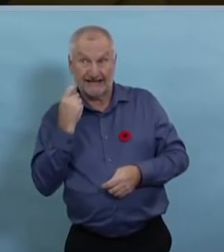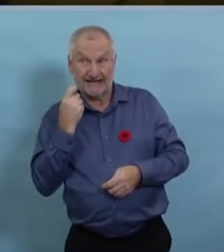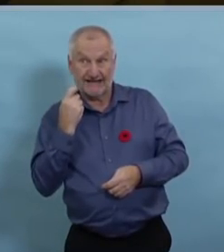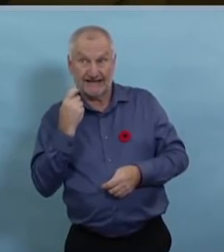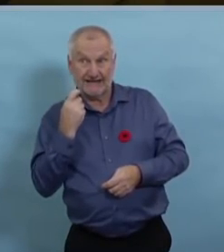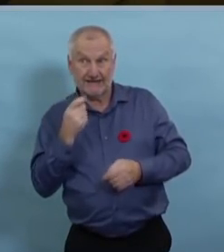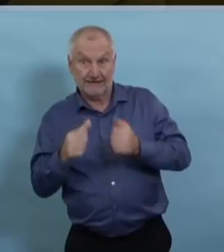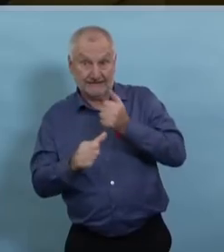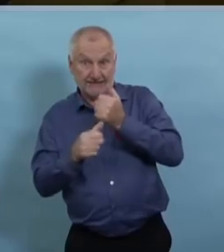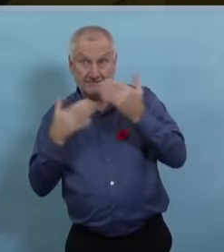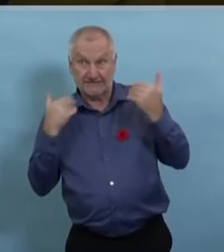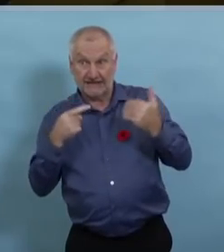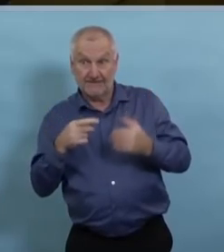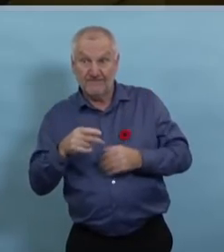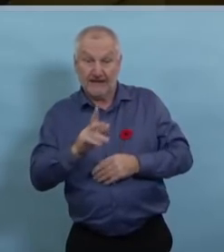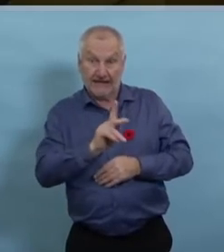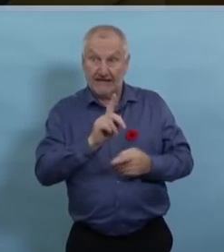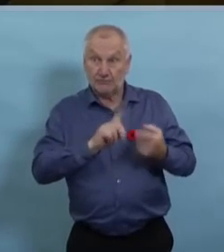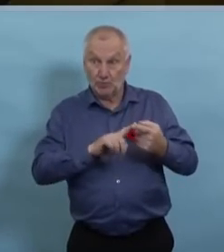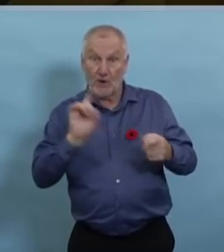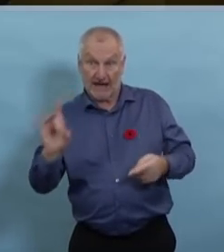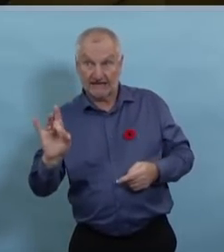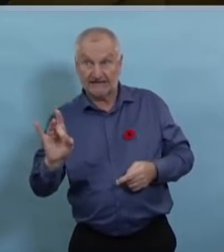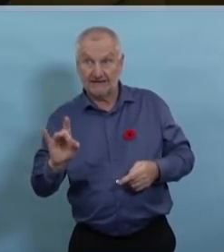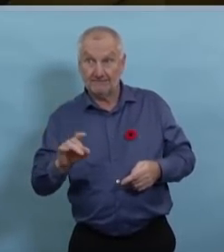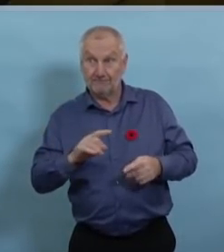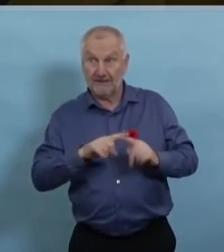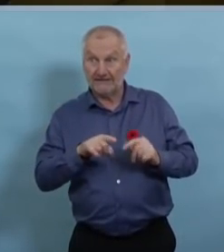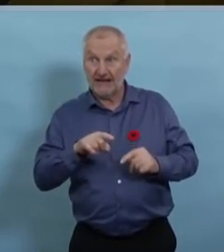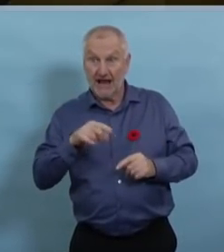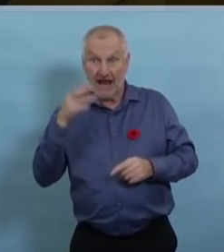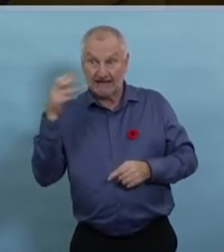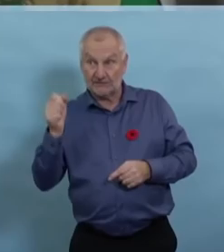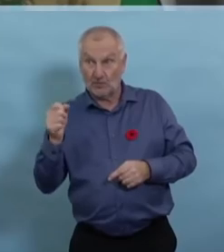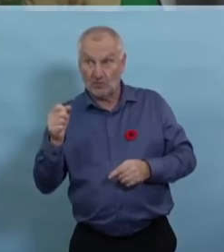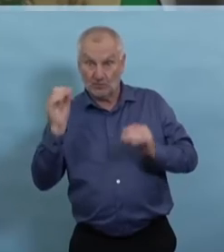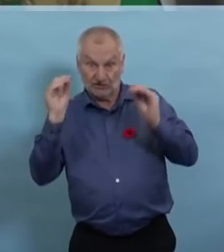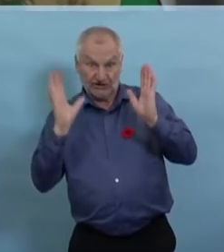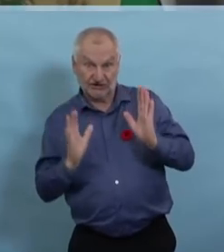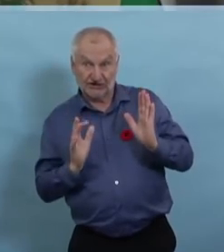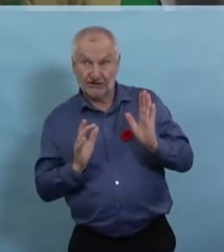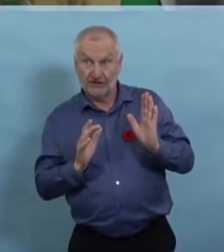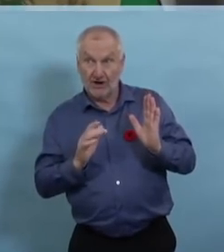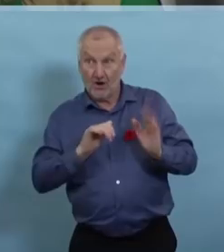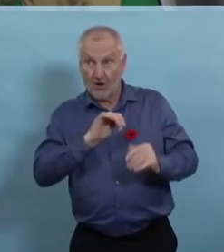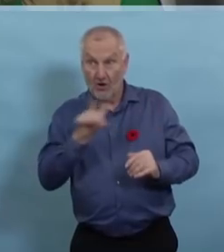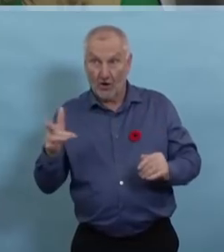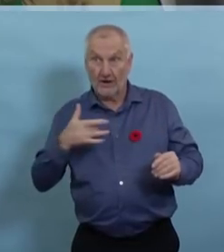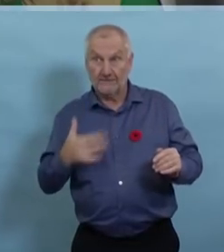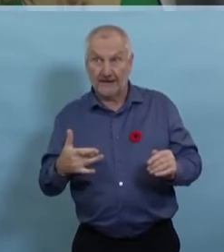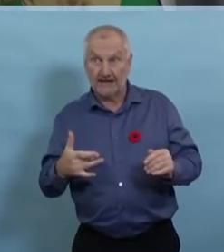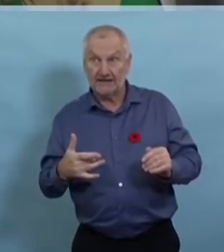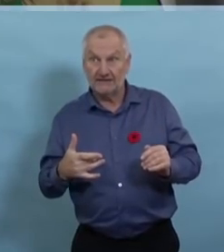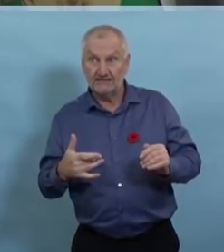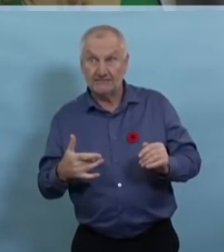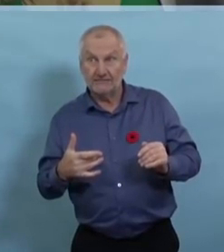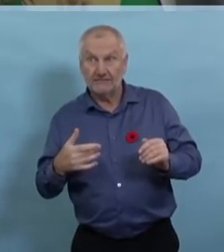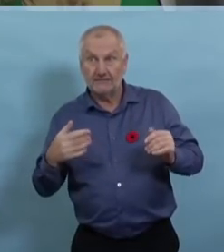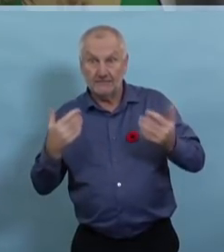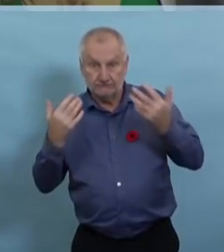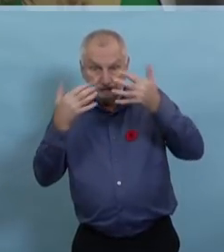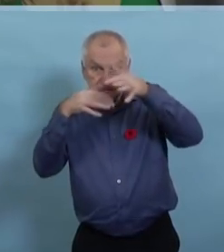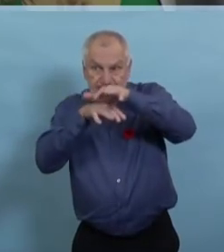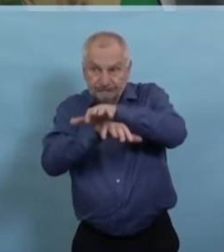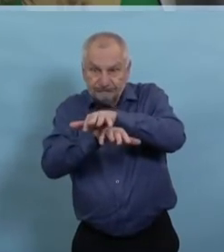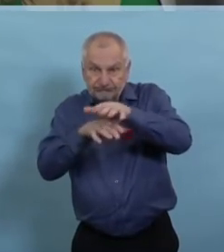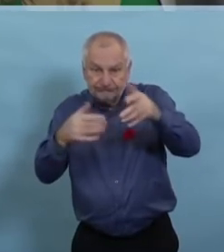school teachers are the ones largely doing the blended learning. How will this benefit them? So, I mean, all of the teachers within